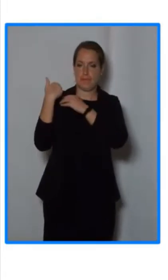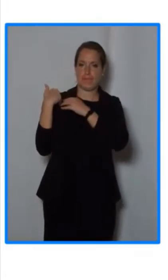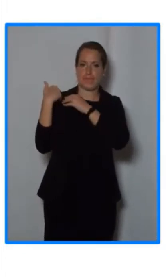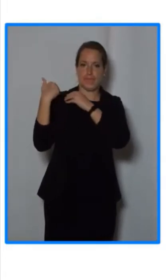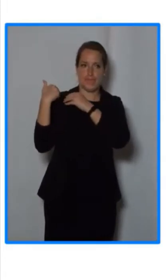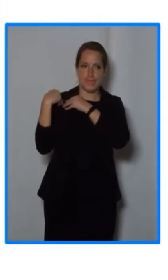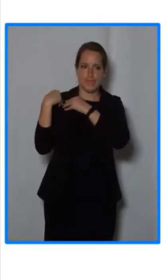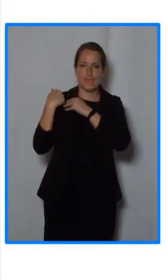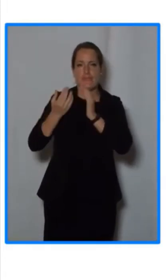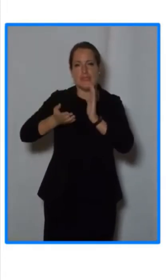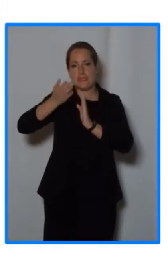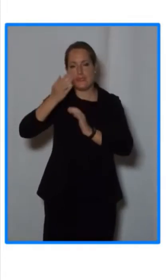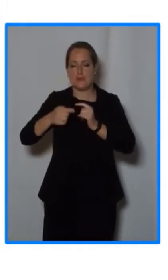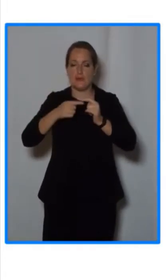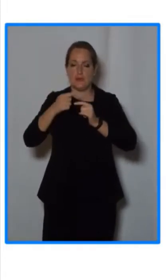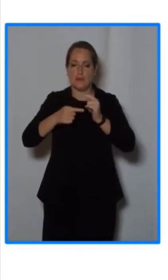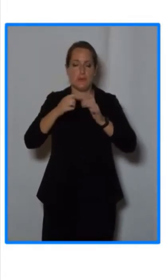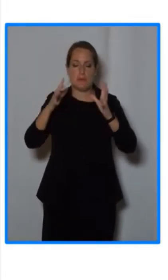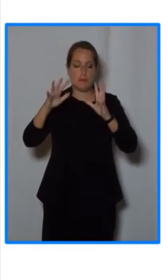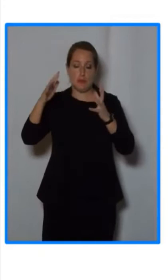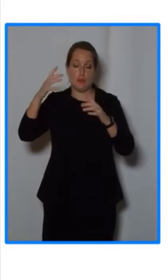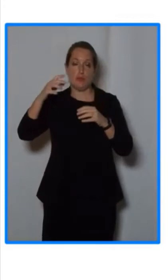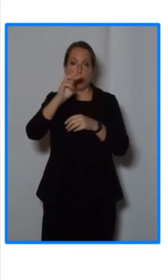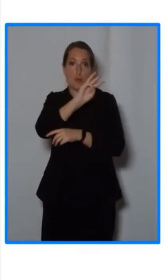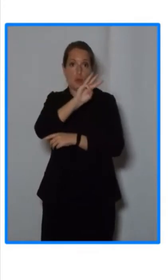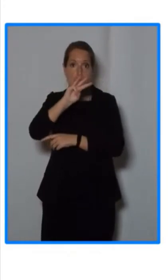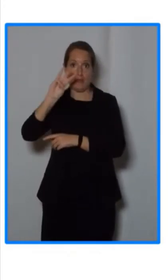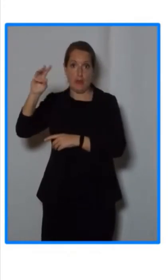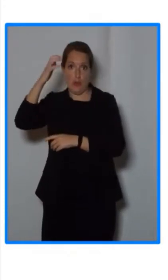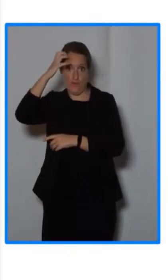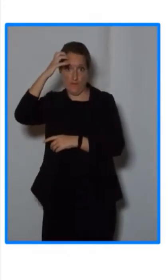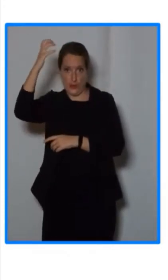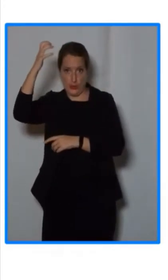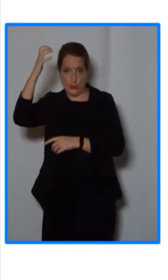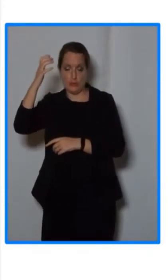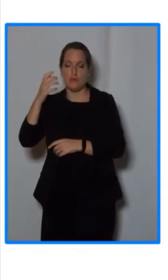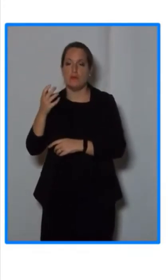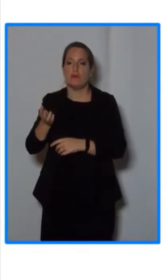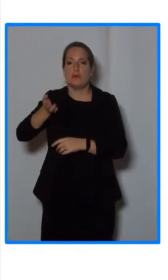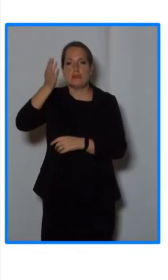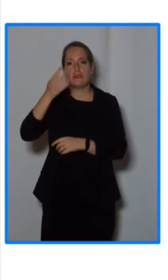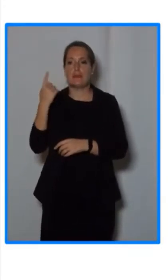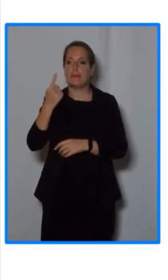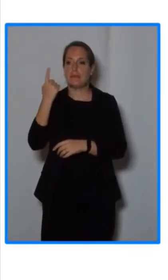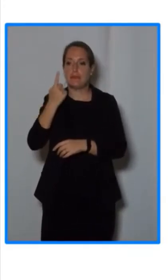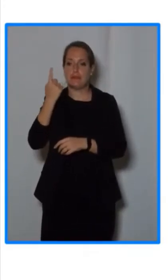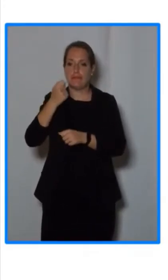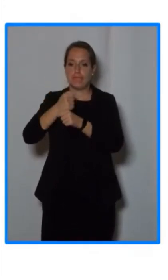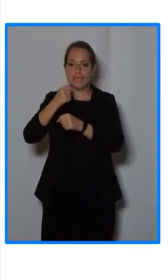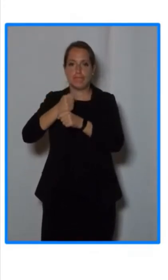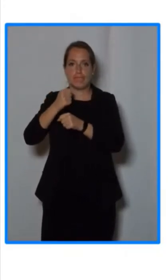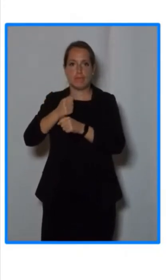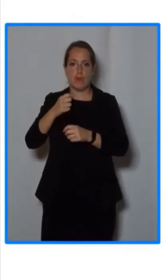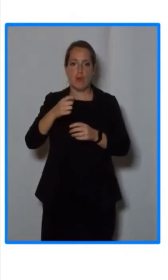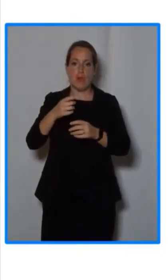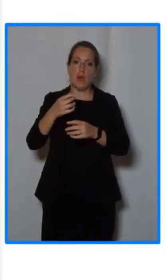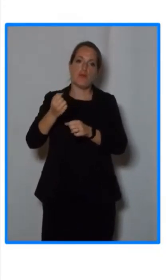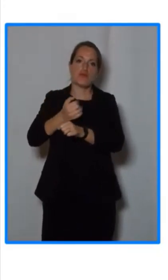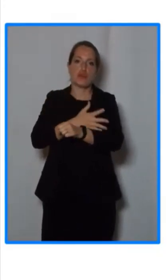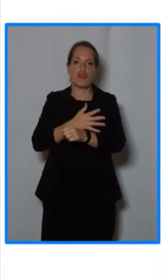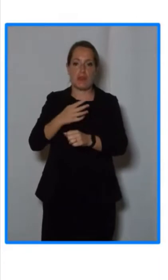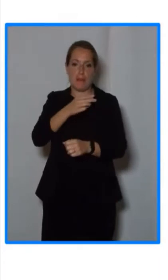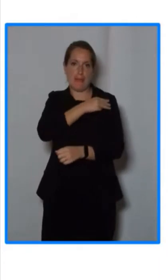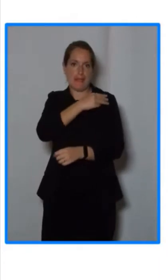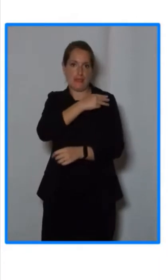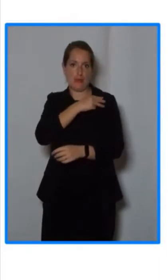we're talking about public sector websites now, a statement is basically required to list all the accessibility bugs that are still